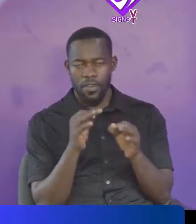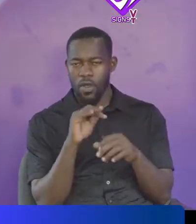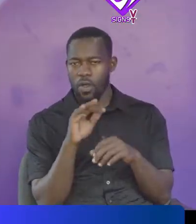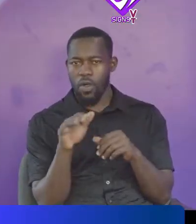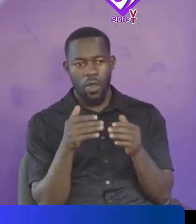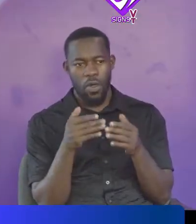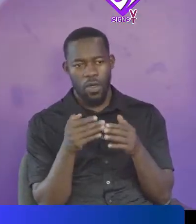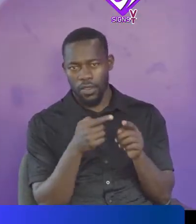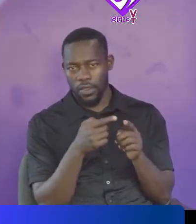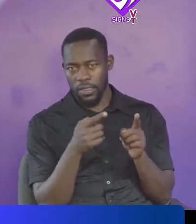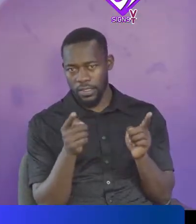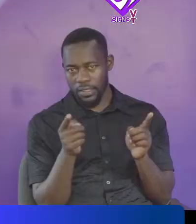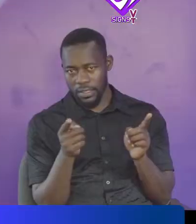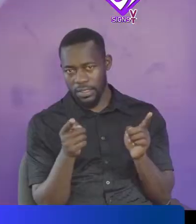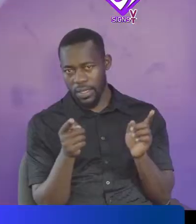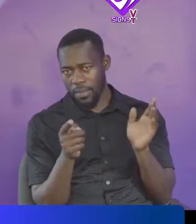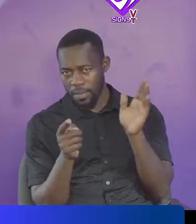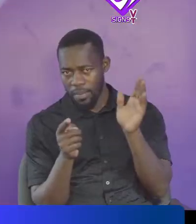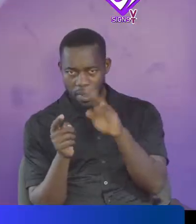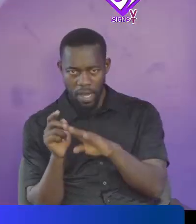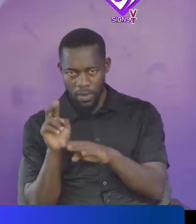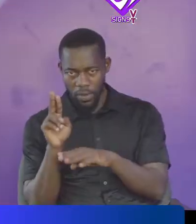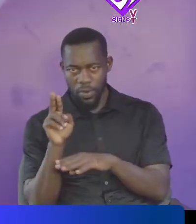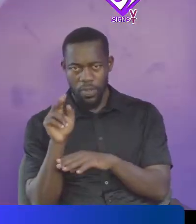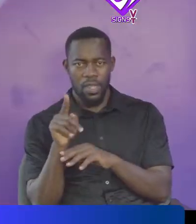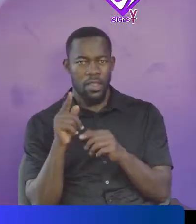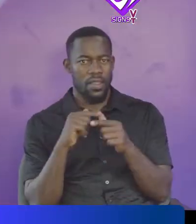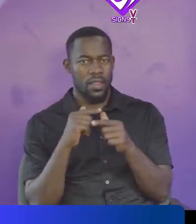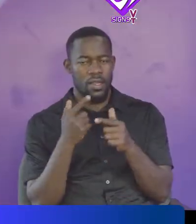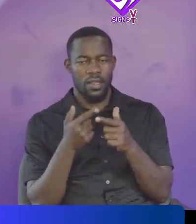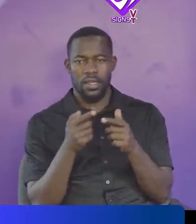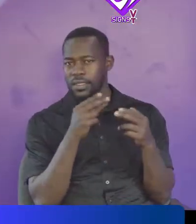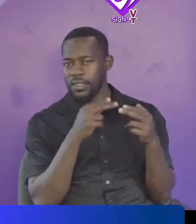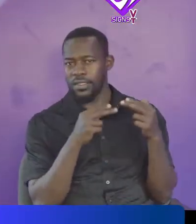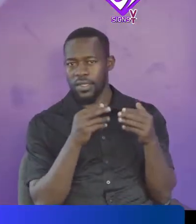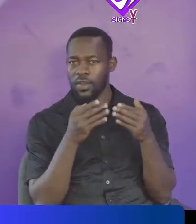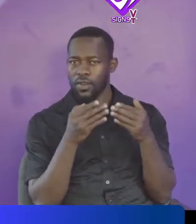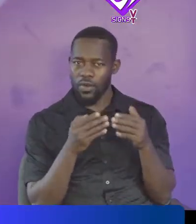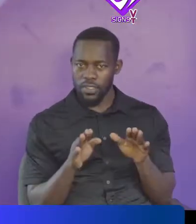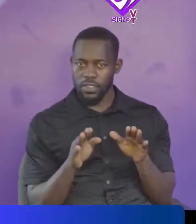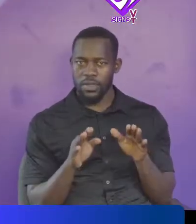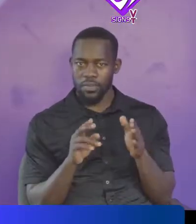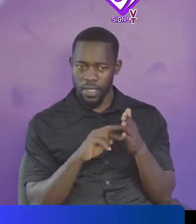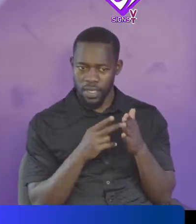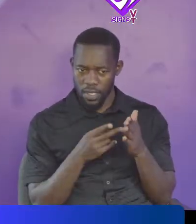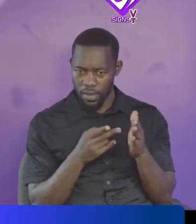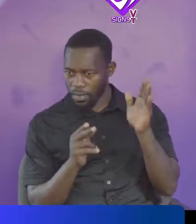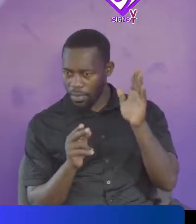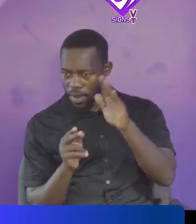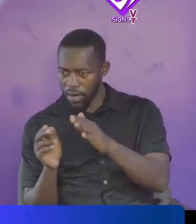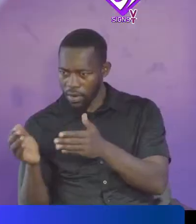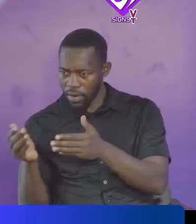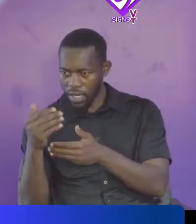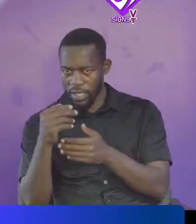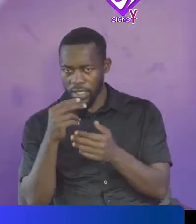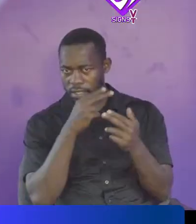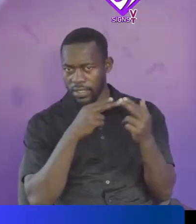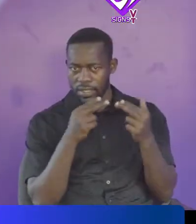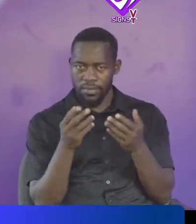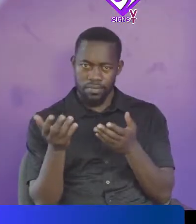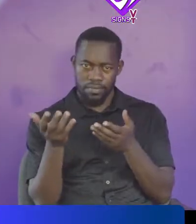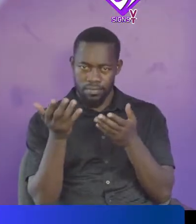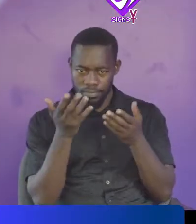to the UK. That is history that will be lacking. It's our history. Yeah. So we go back and collect our history. This is